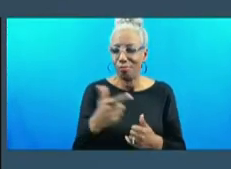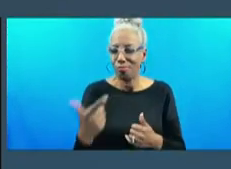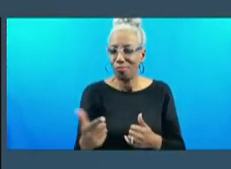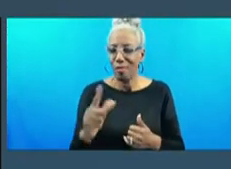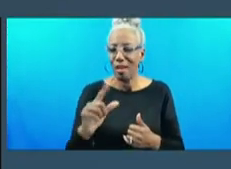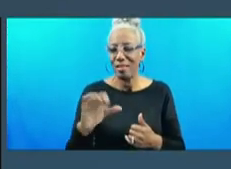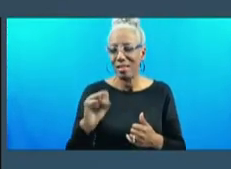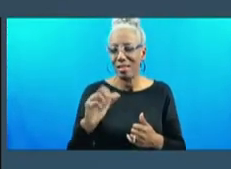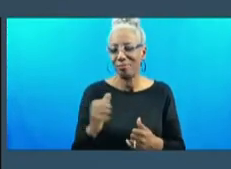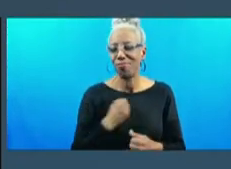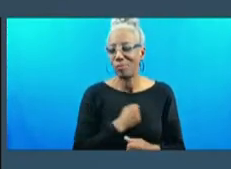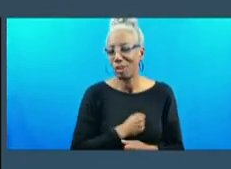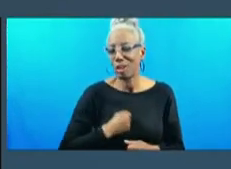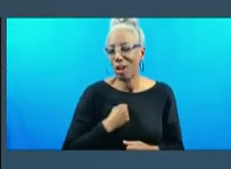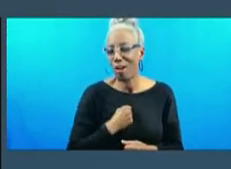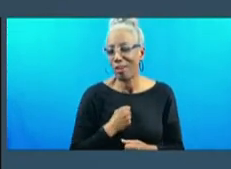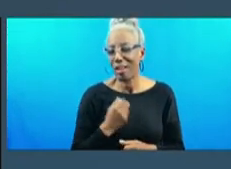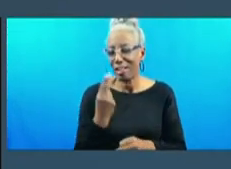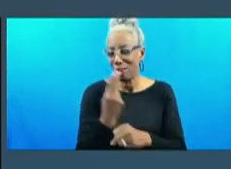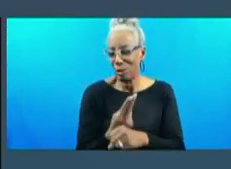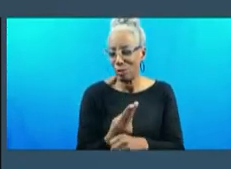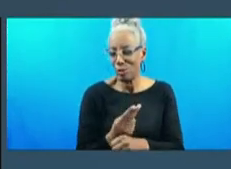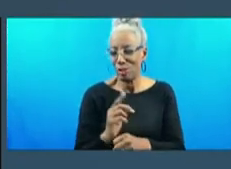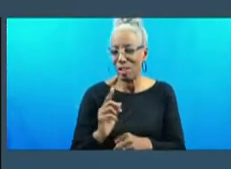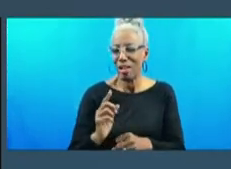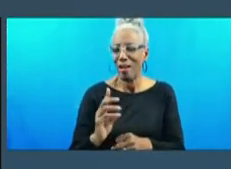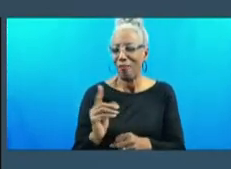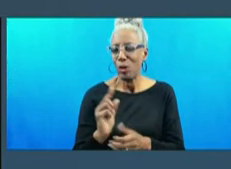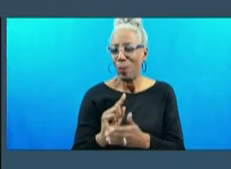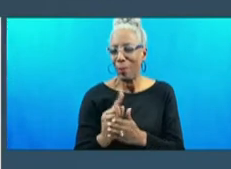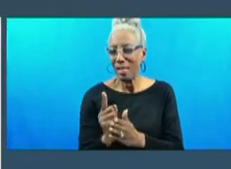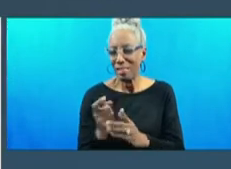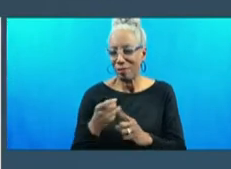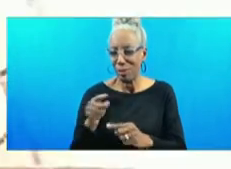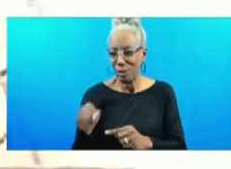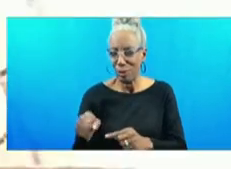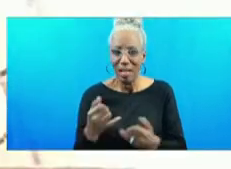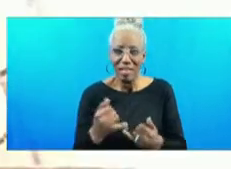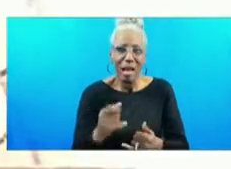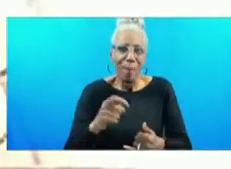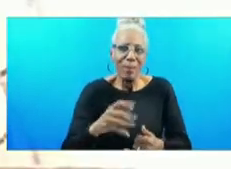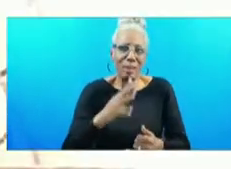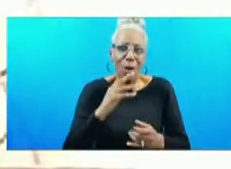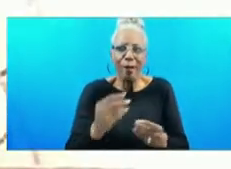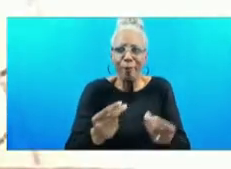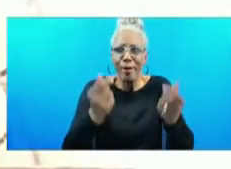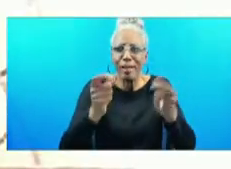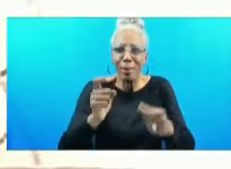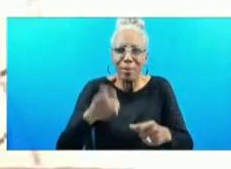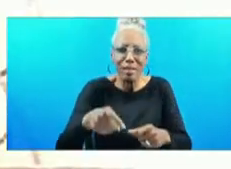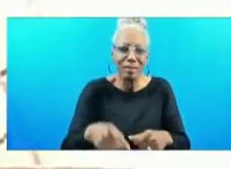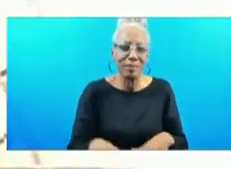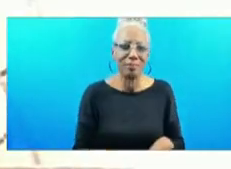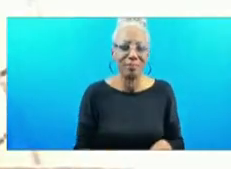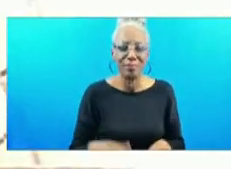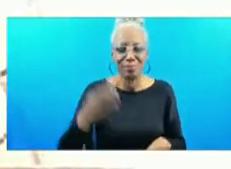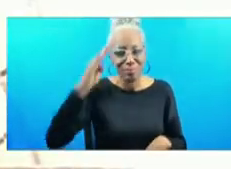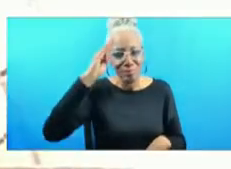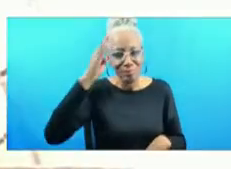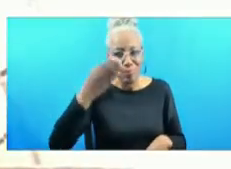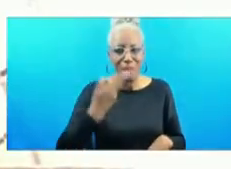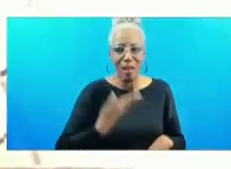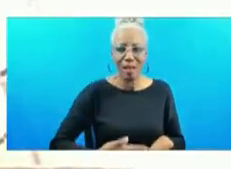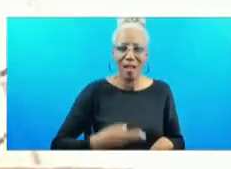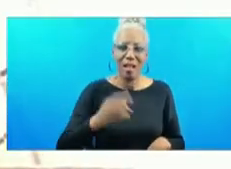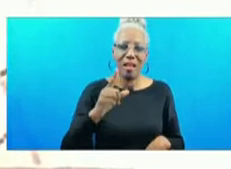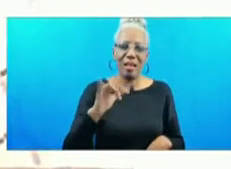No, that's okay, Diego. Now I have to speed talk Dr. McKnight. Hi, Dr. McKnight. My name is Lisa Taylor, and I'm on the Parents Council, and